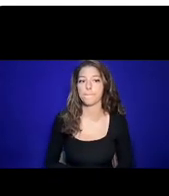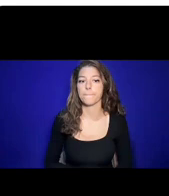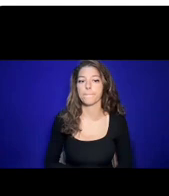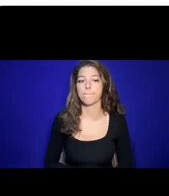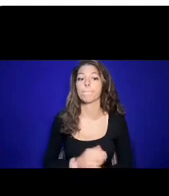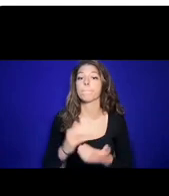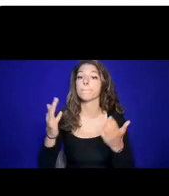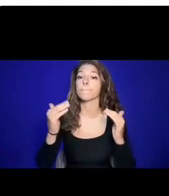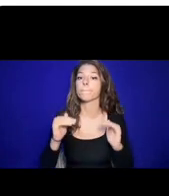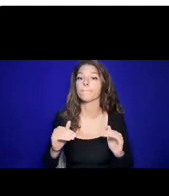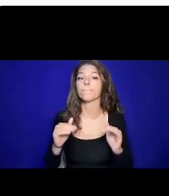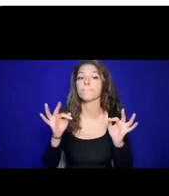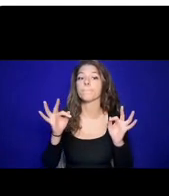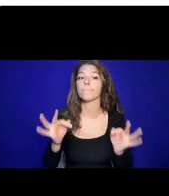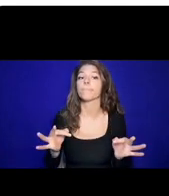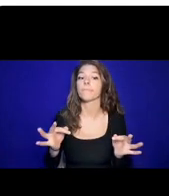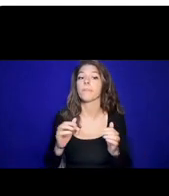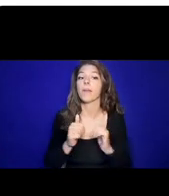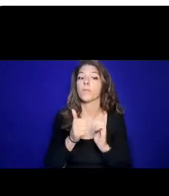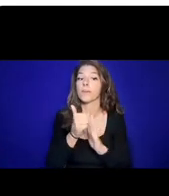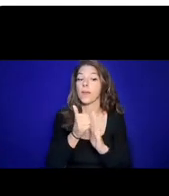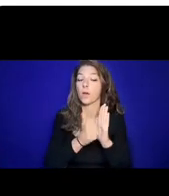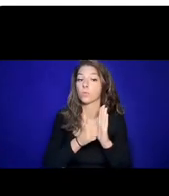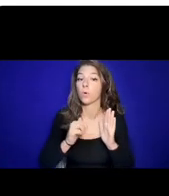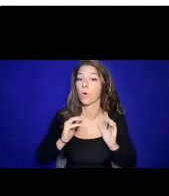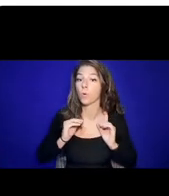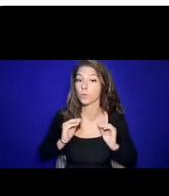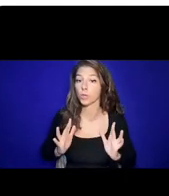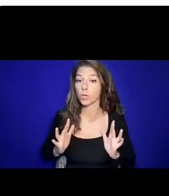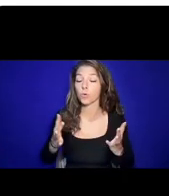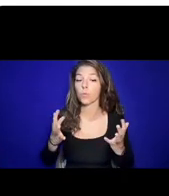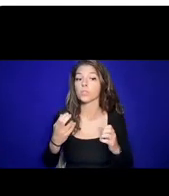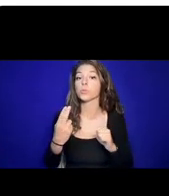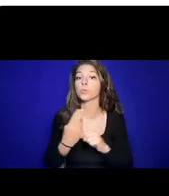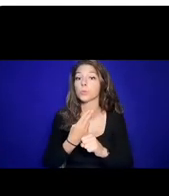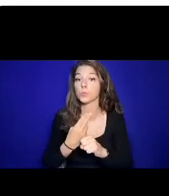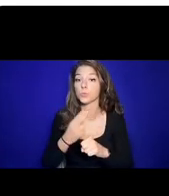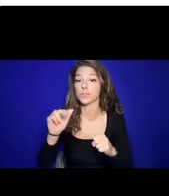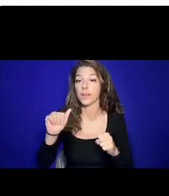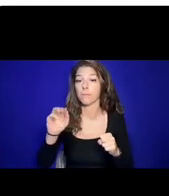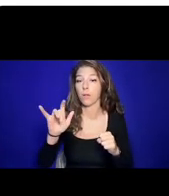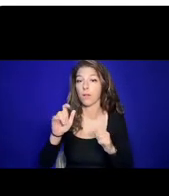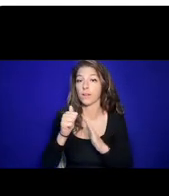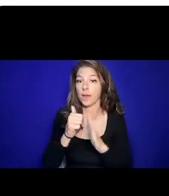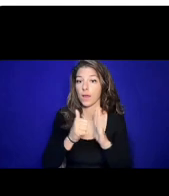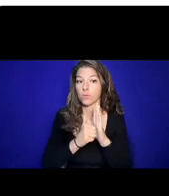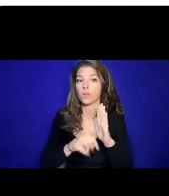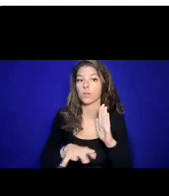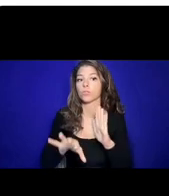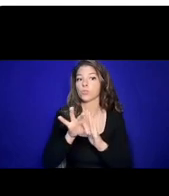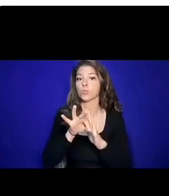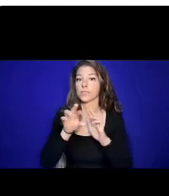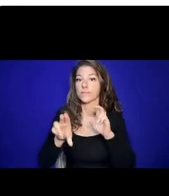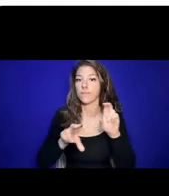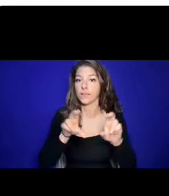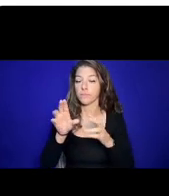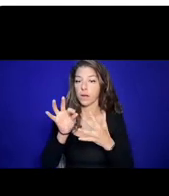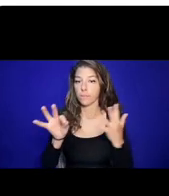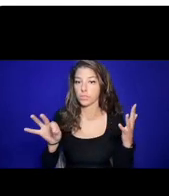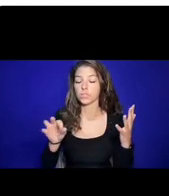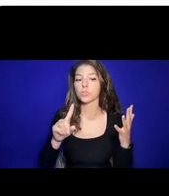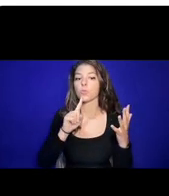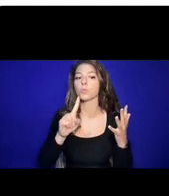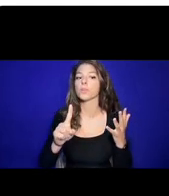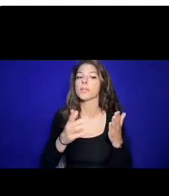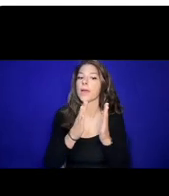The next piece is determining how the account owner would like to use the ABLE account and choose investment options. So really